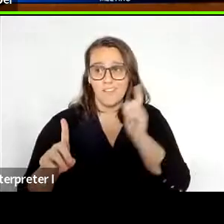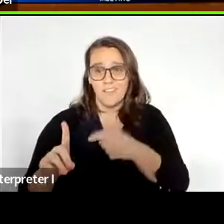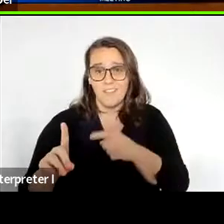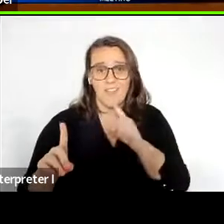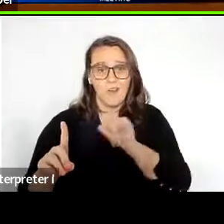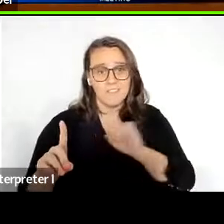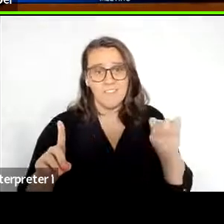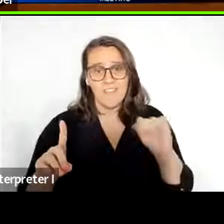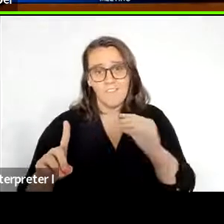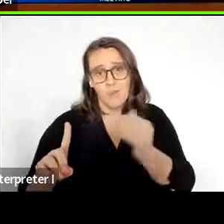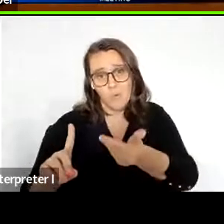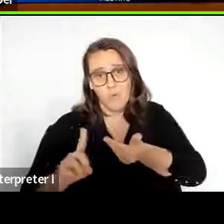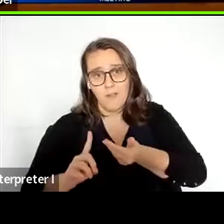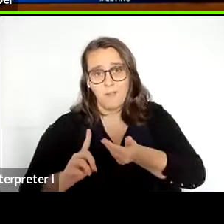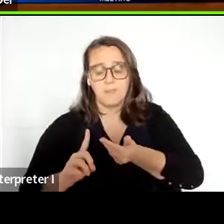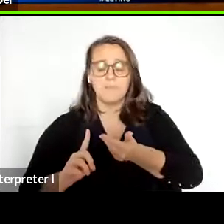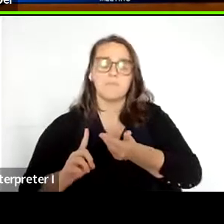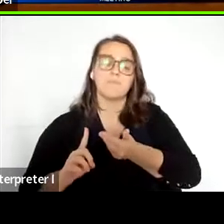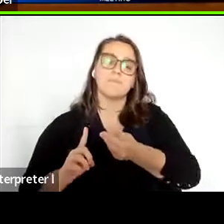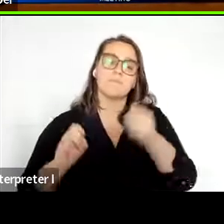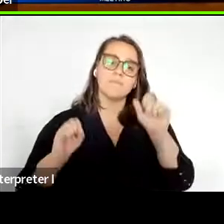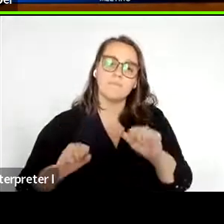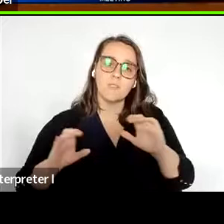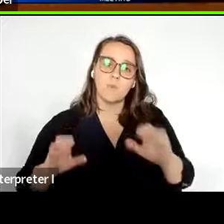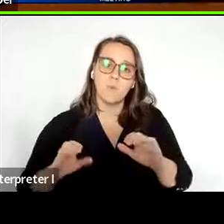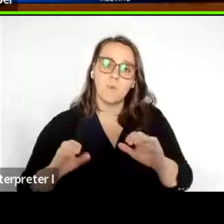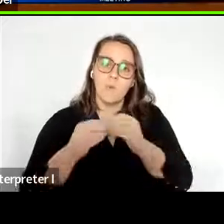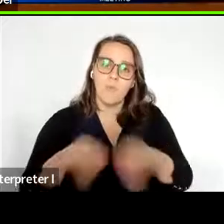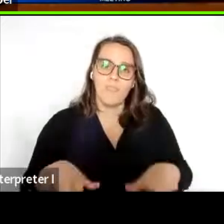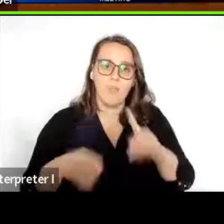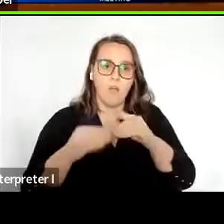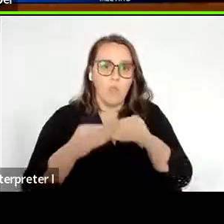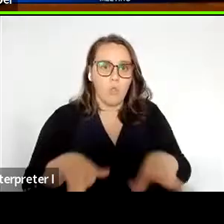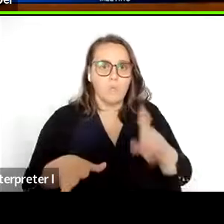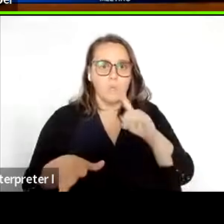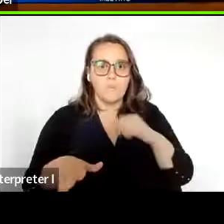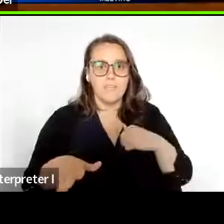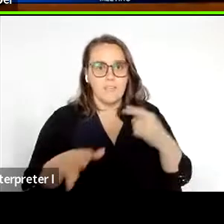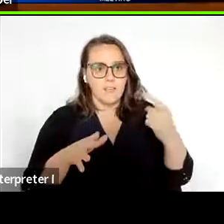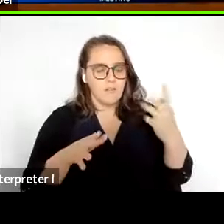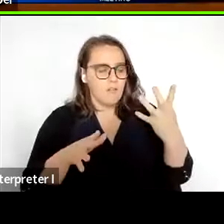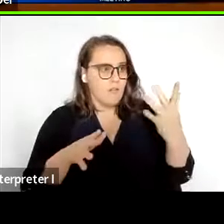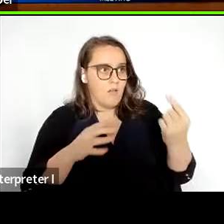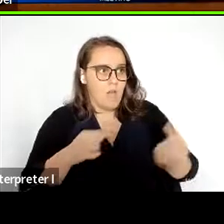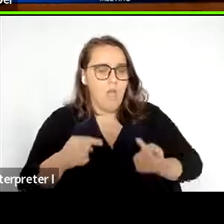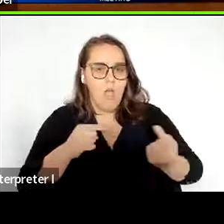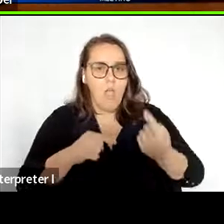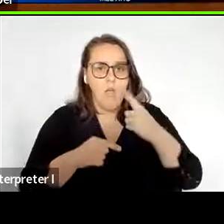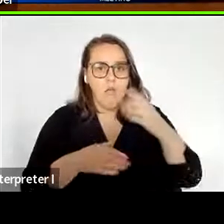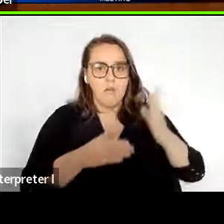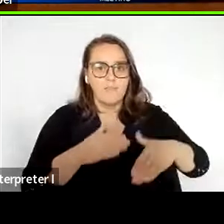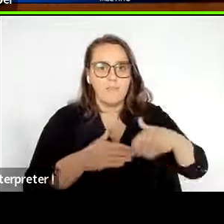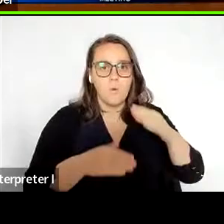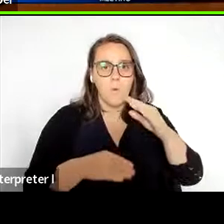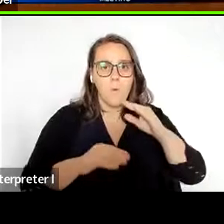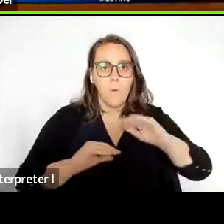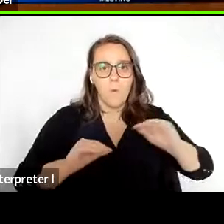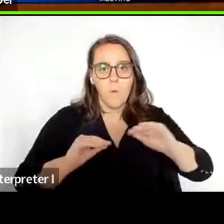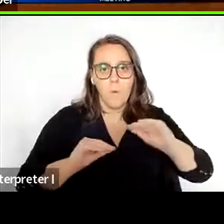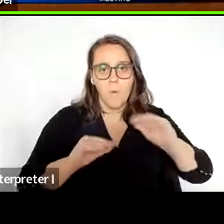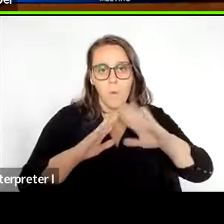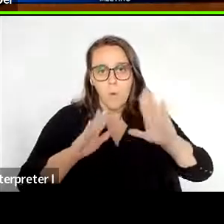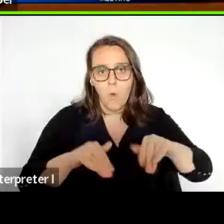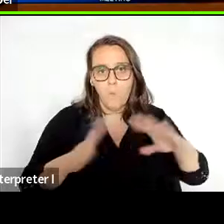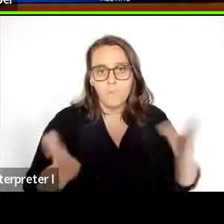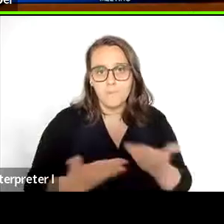And we can do all that without undermining decades of progress in our struggle to end homelessness in the district. We know that because we are following the